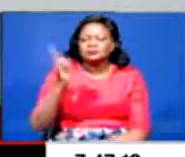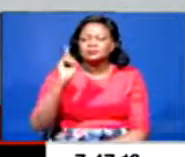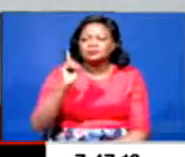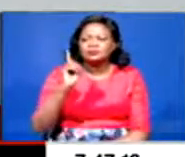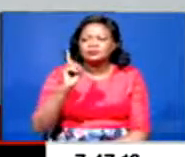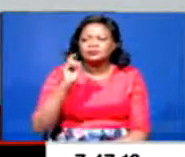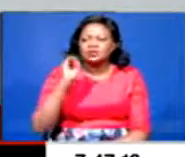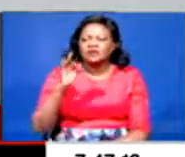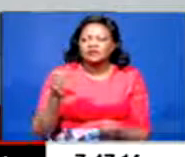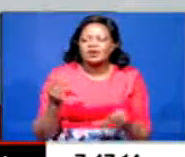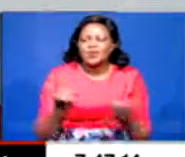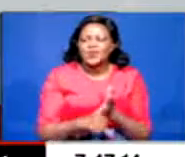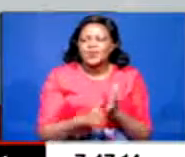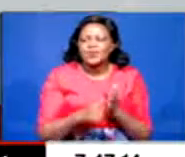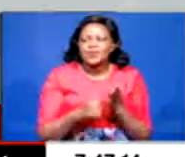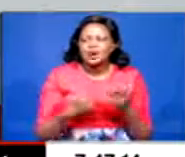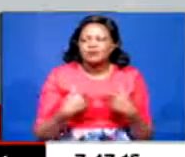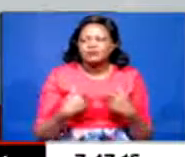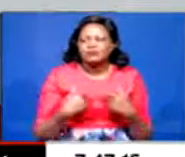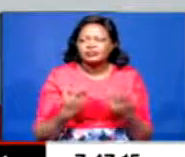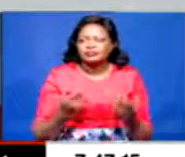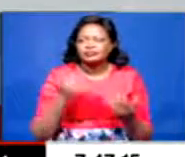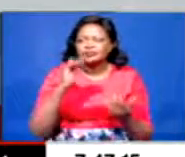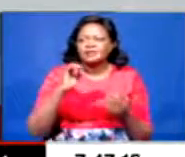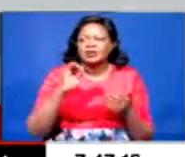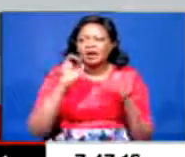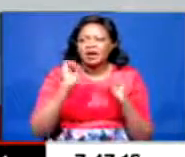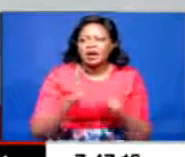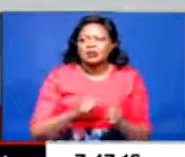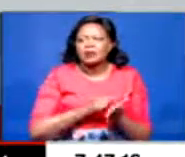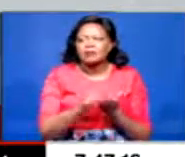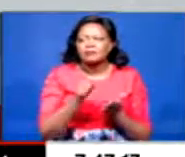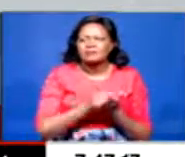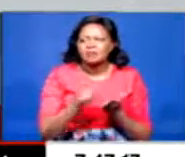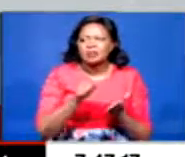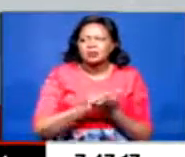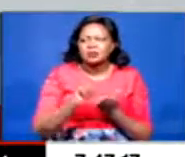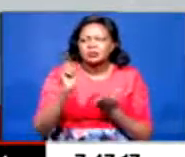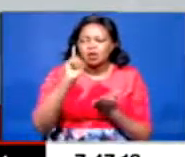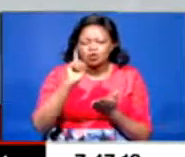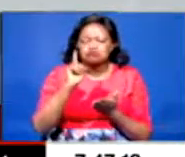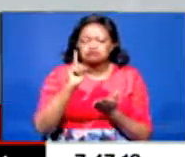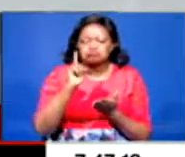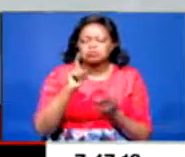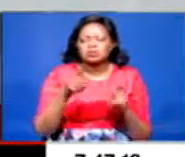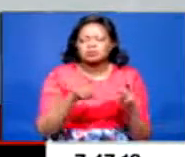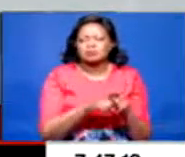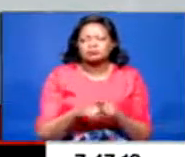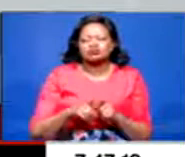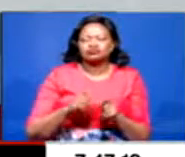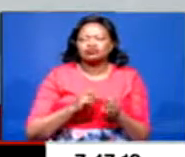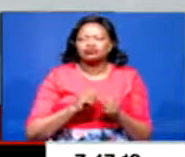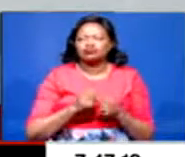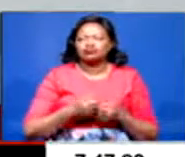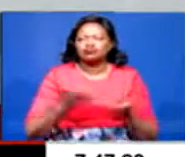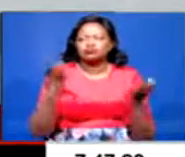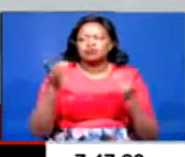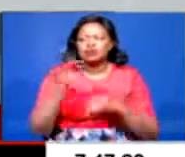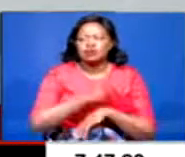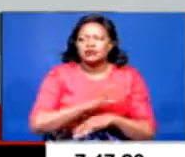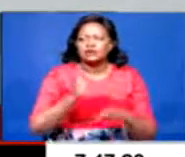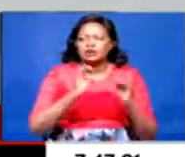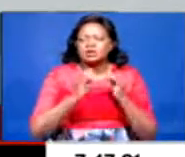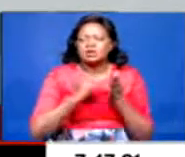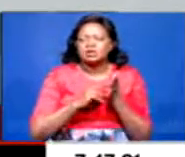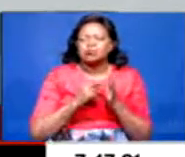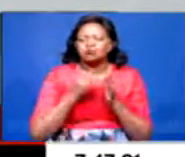worst came to the worst, IBC can still be printing the Nairobi ones and distributing even on the day of the election. So I would imagine that they would